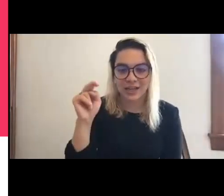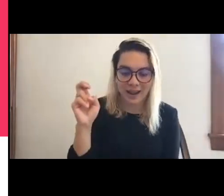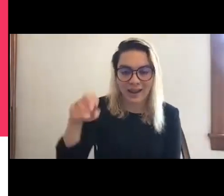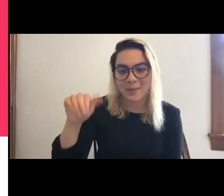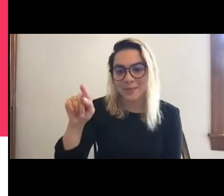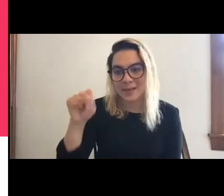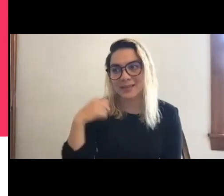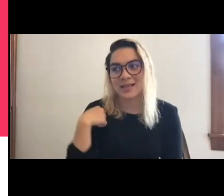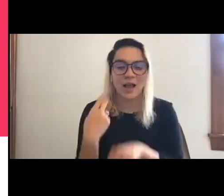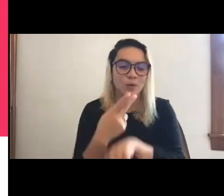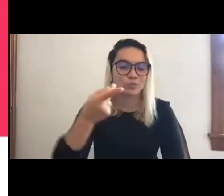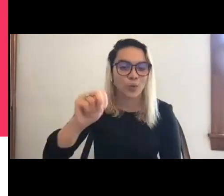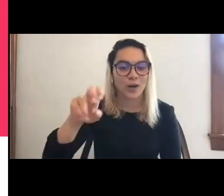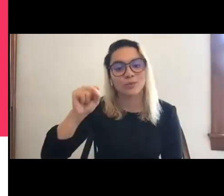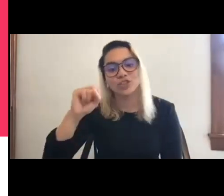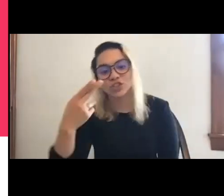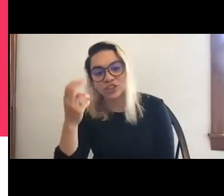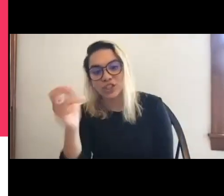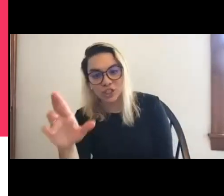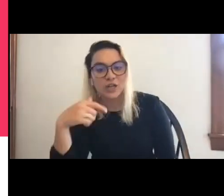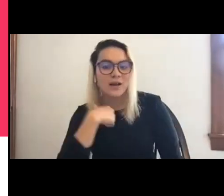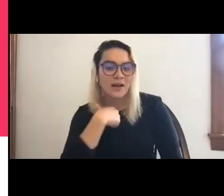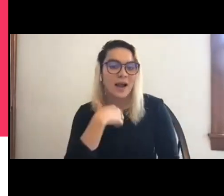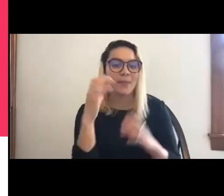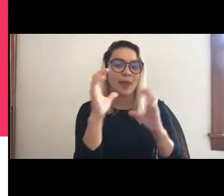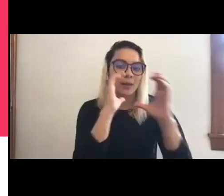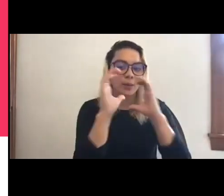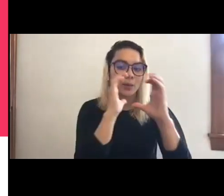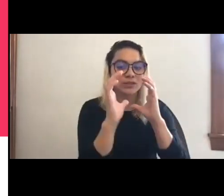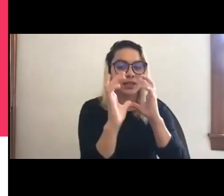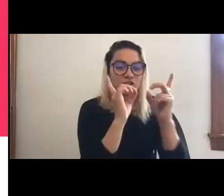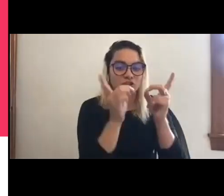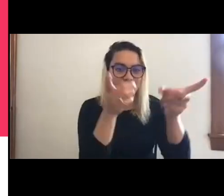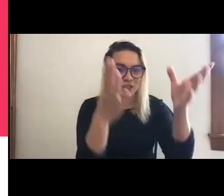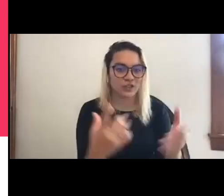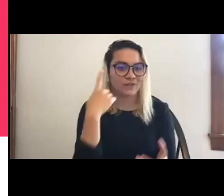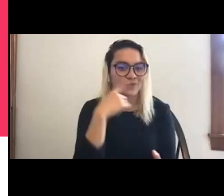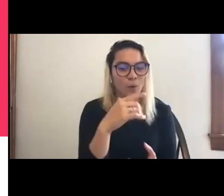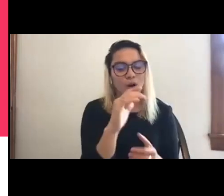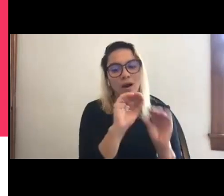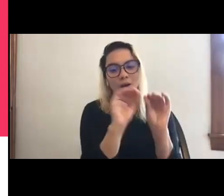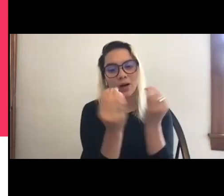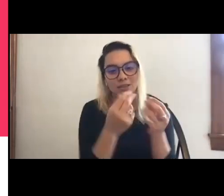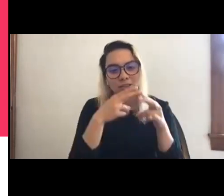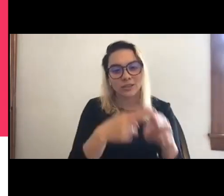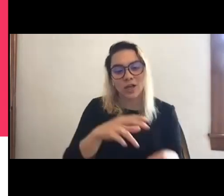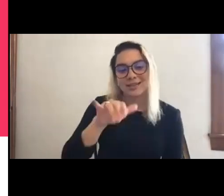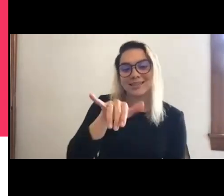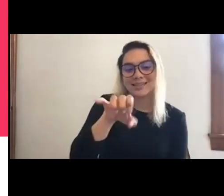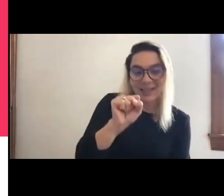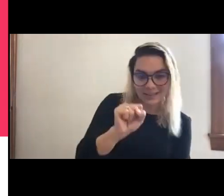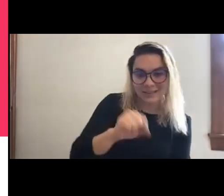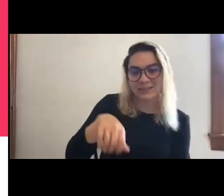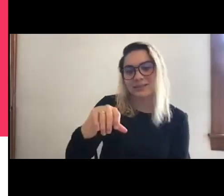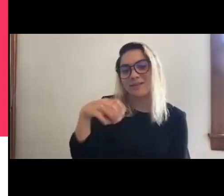I am currently the communications director for Yes for Minneapolis. I saw in the chat, there's a few folks from Minnesota and Minneapolis,